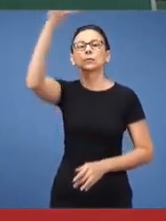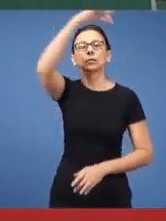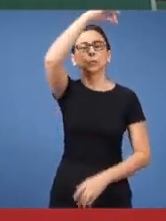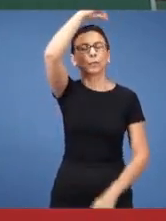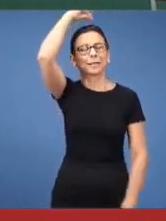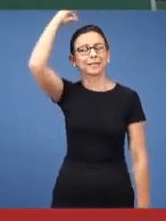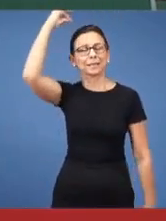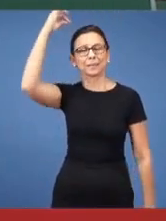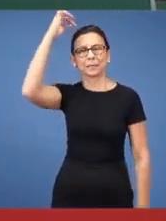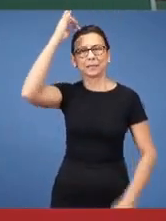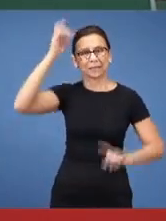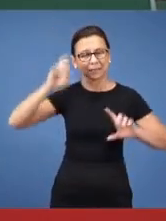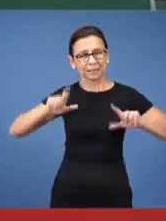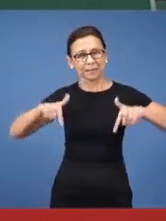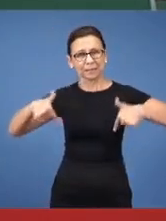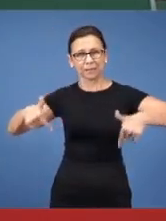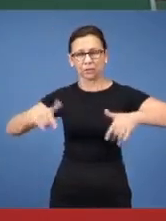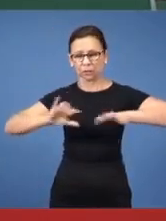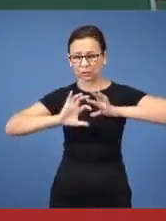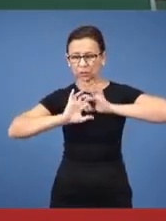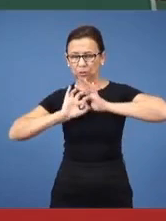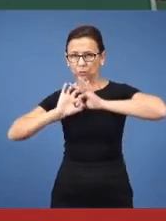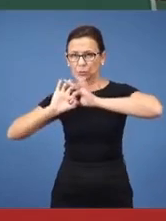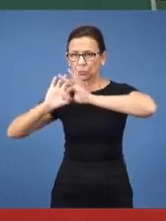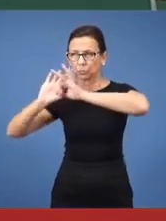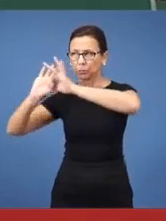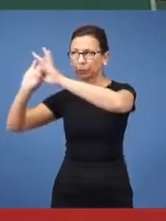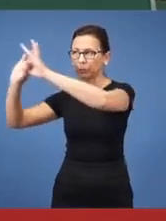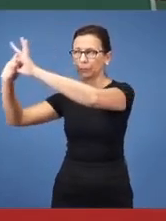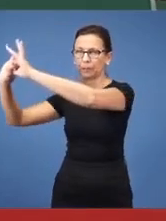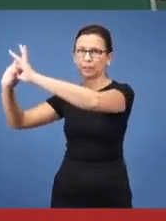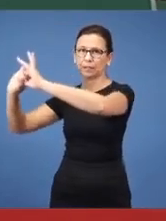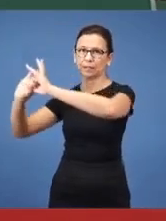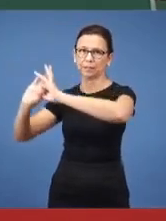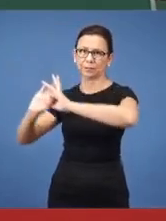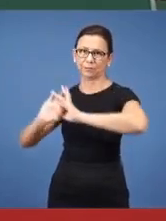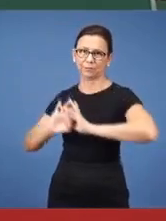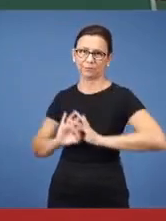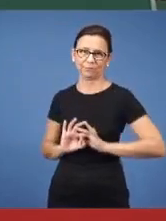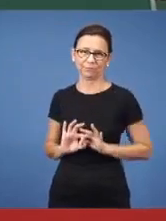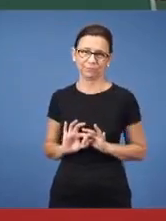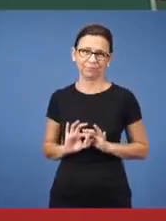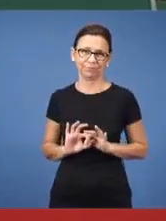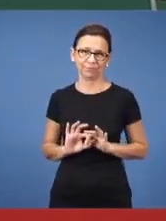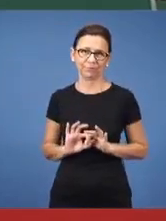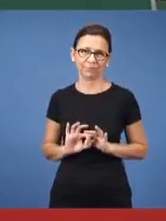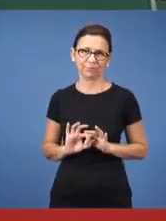which is His blood, which is the agent of union between the church and Jesus.